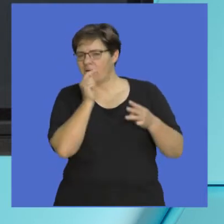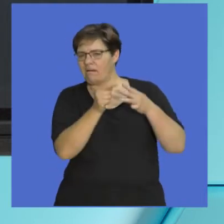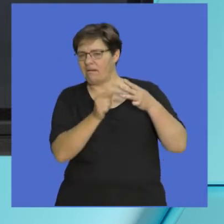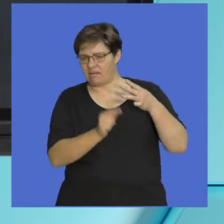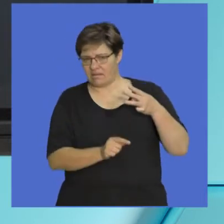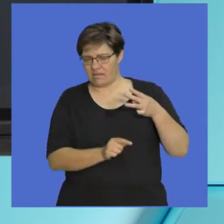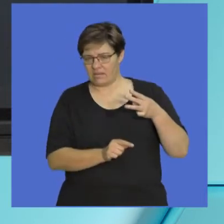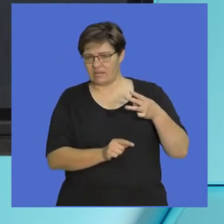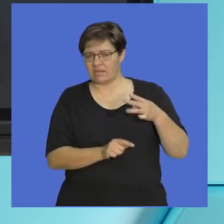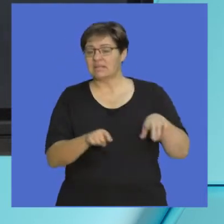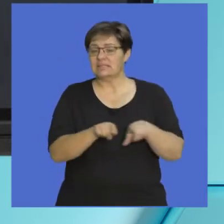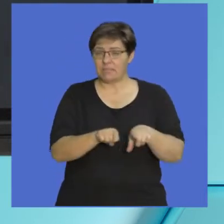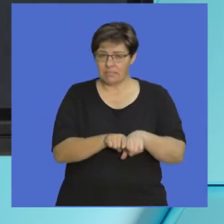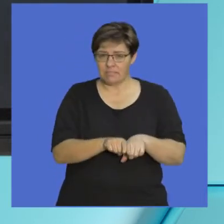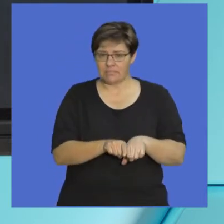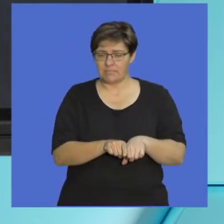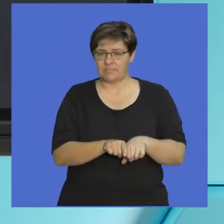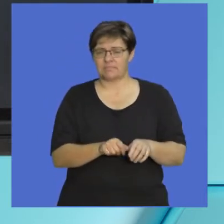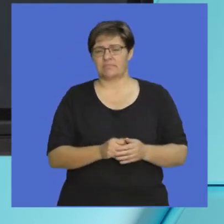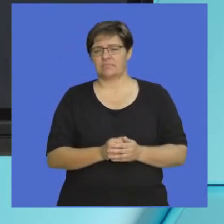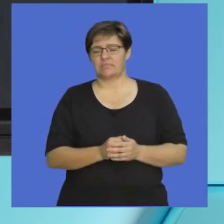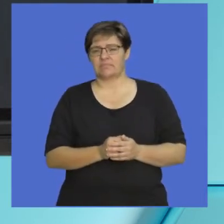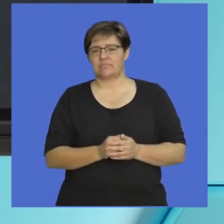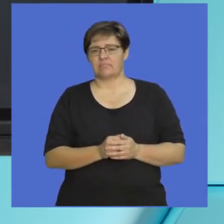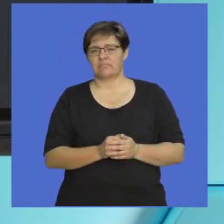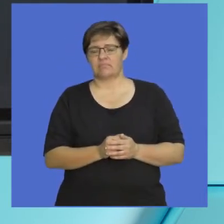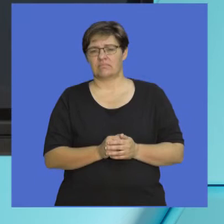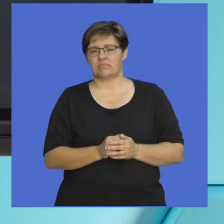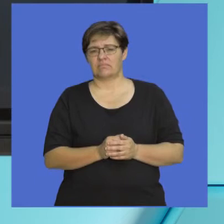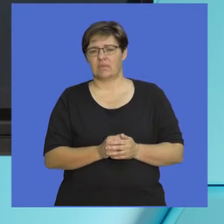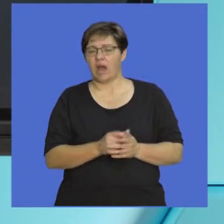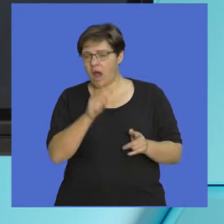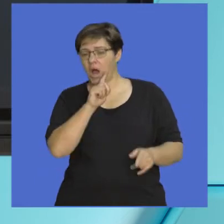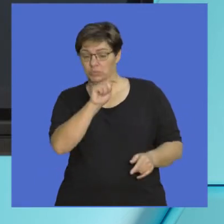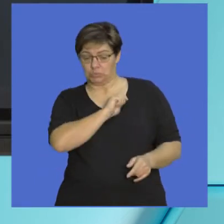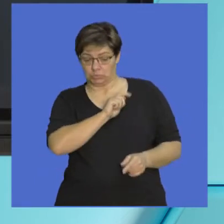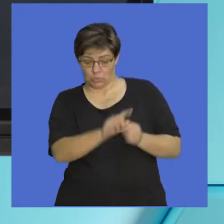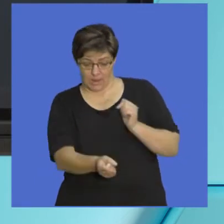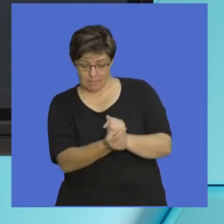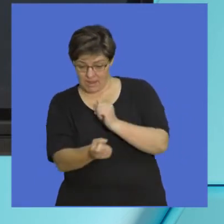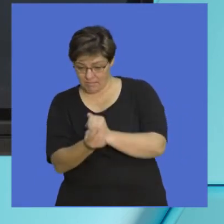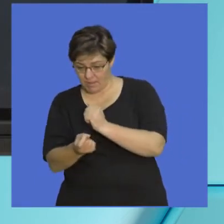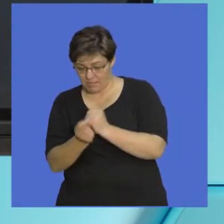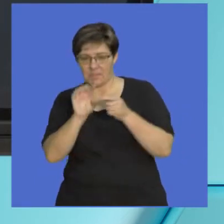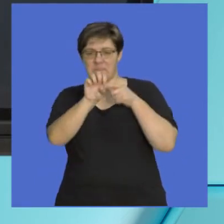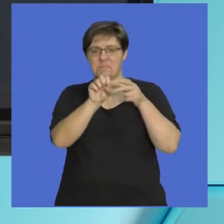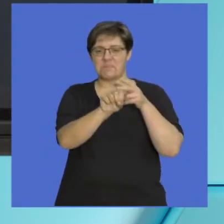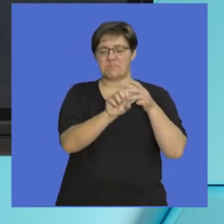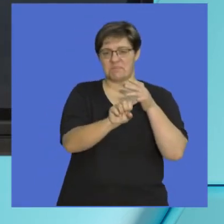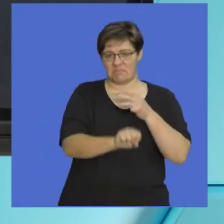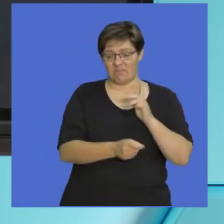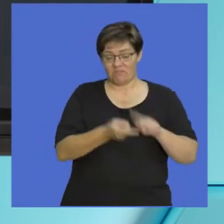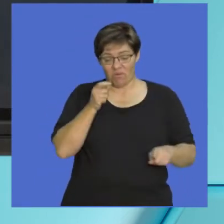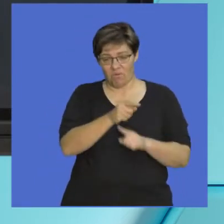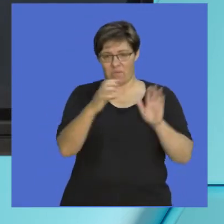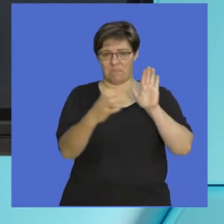try to, discover, a lot of exciting, factors with regards to, the series circuit.